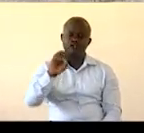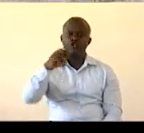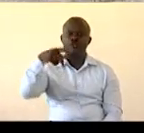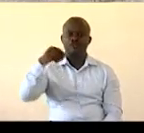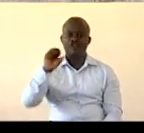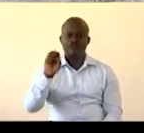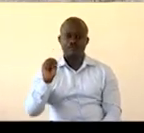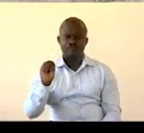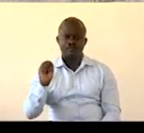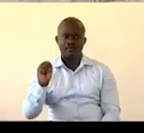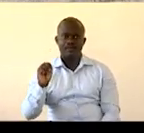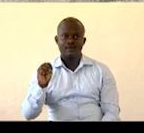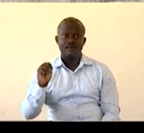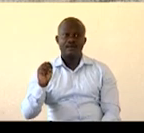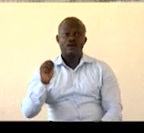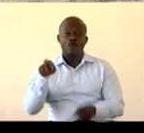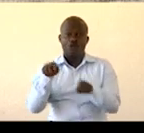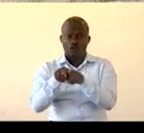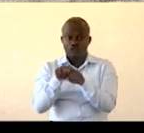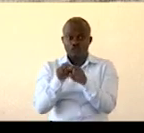This one we can also call it